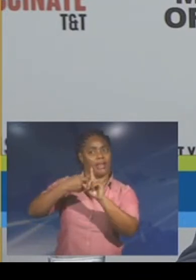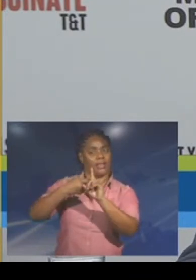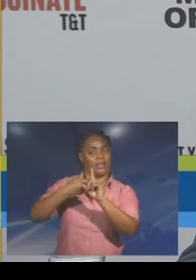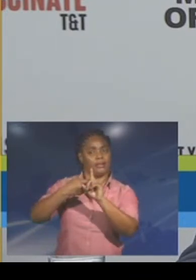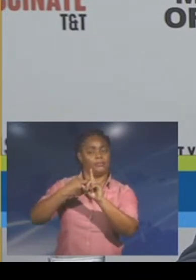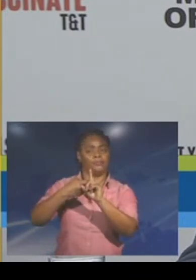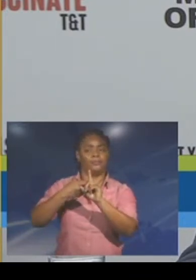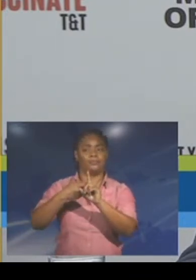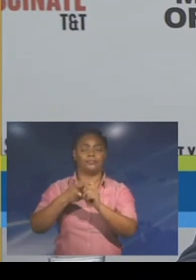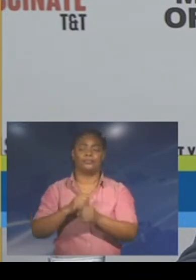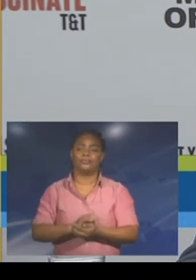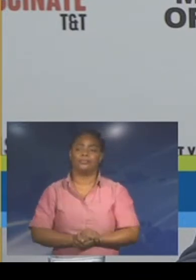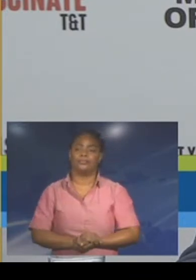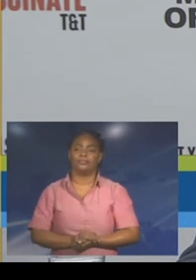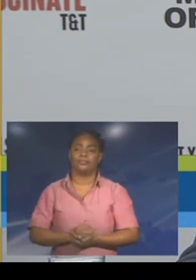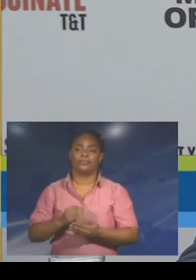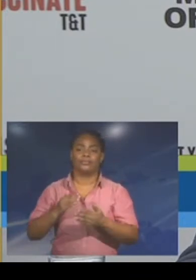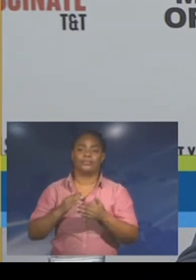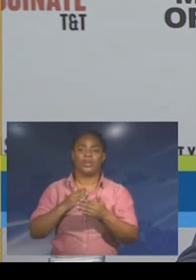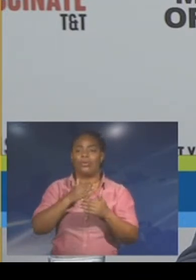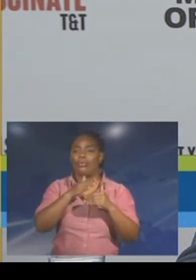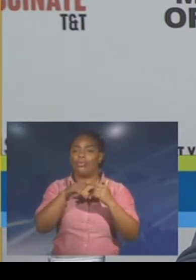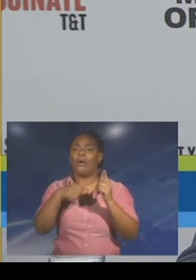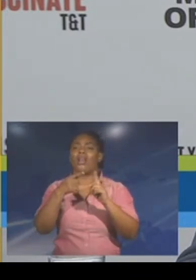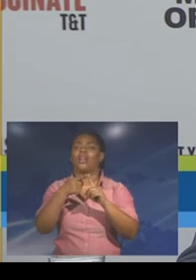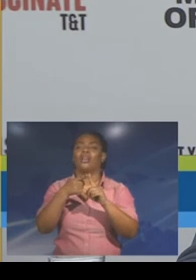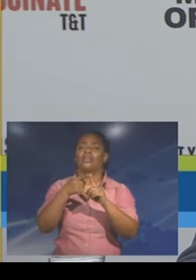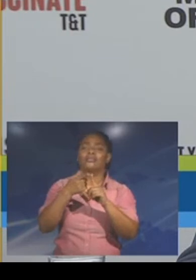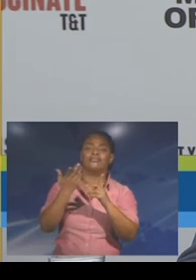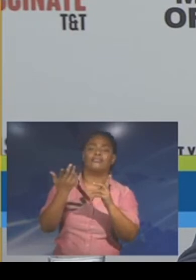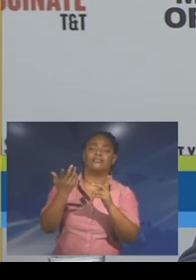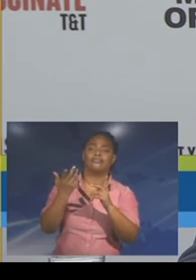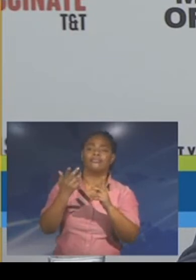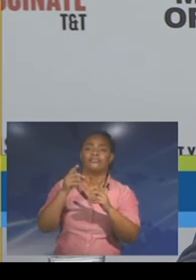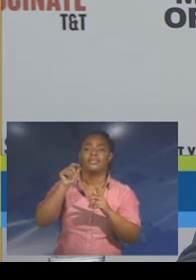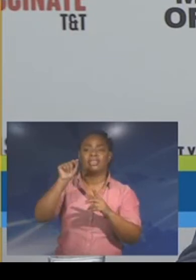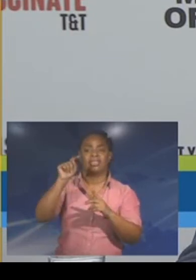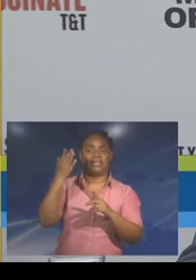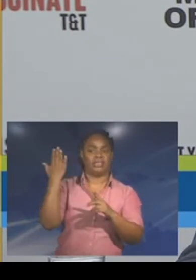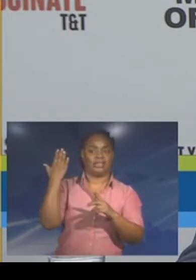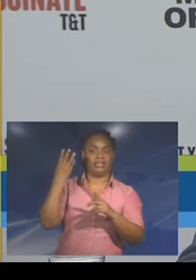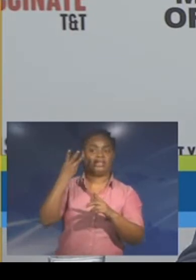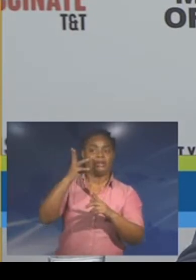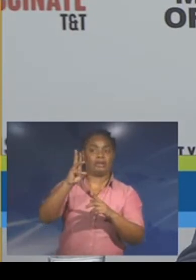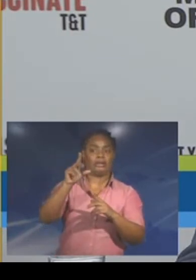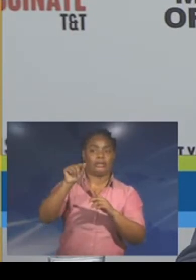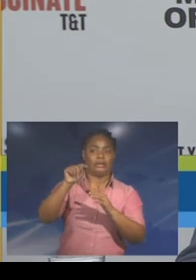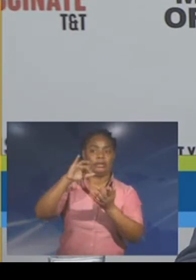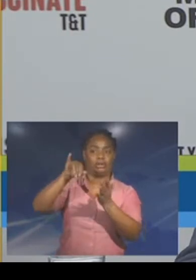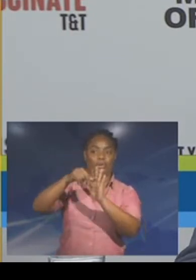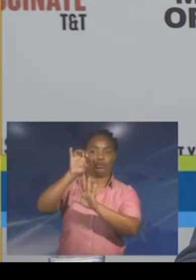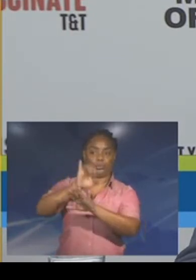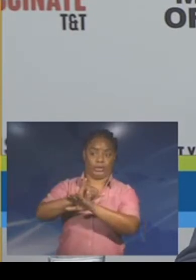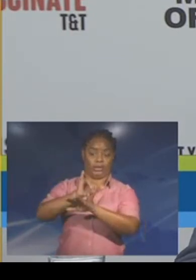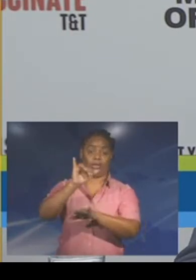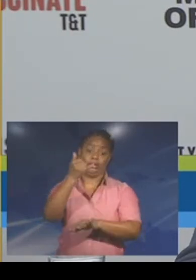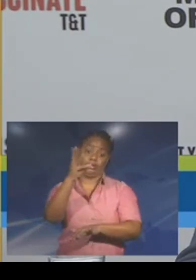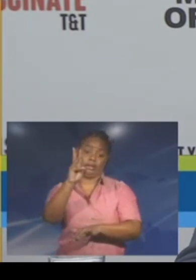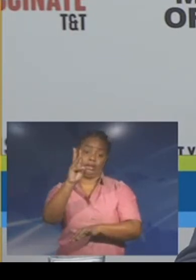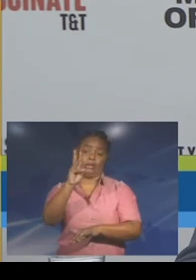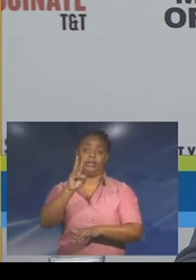So that will take us to Saturday, the 16th of July. So all things being equal